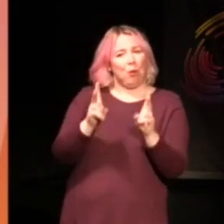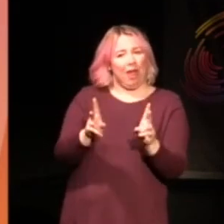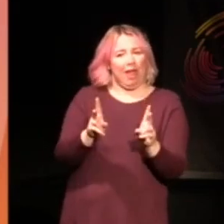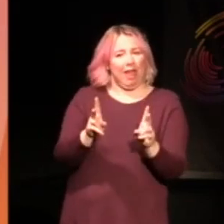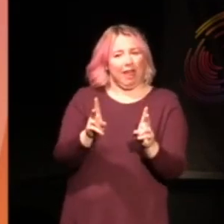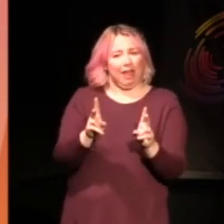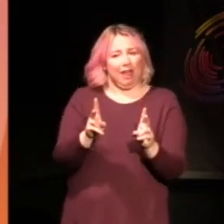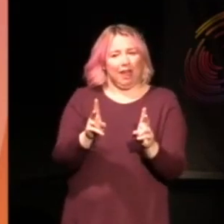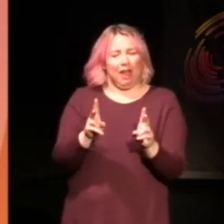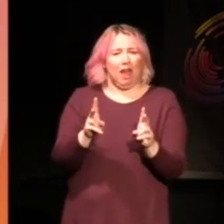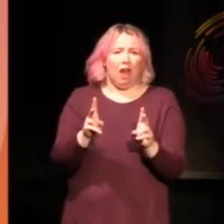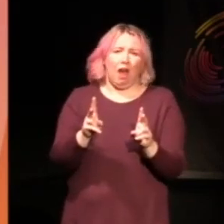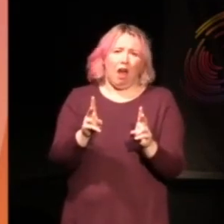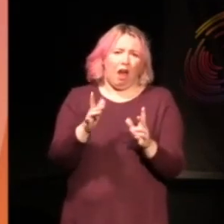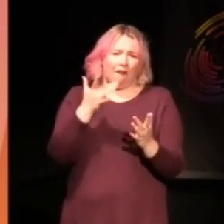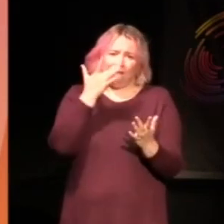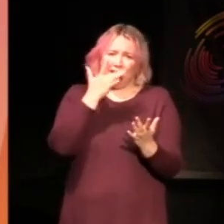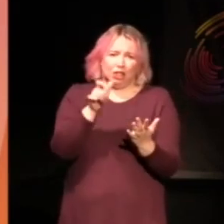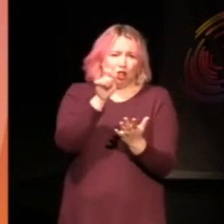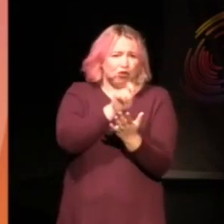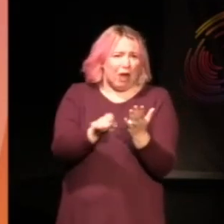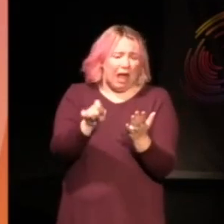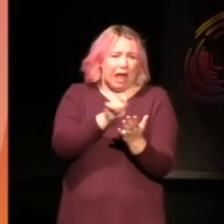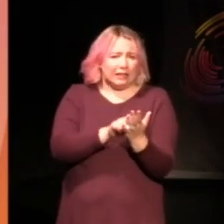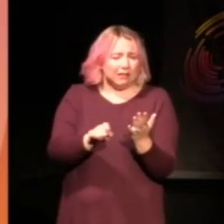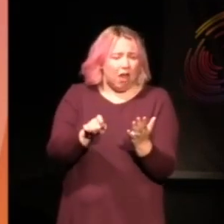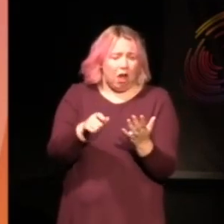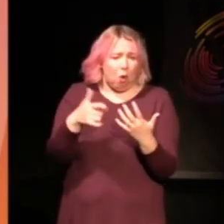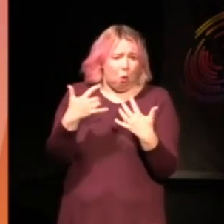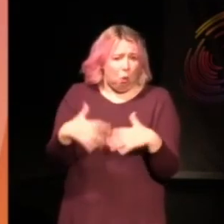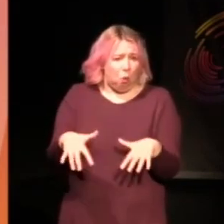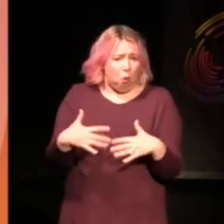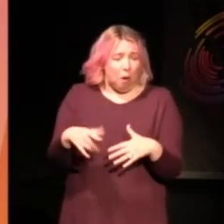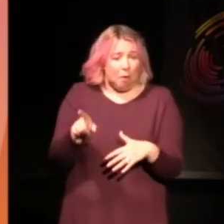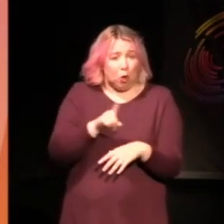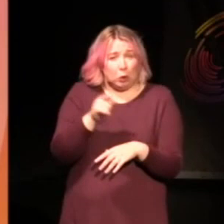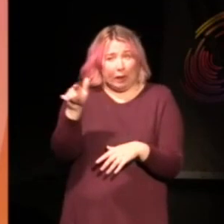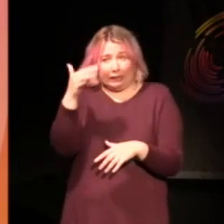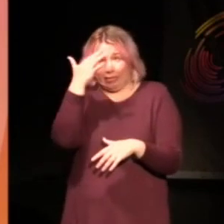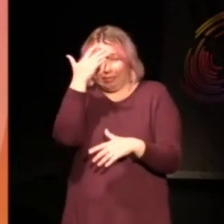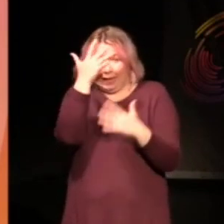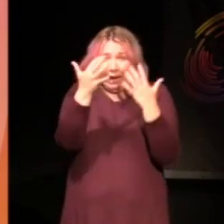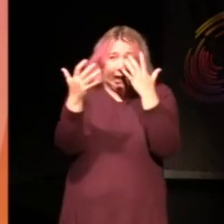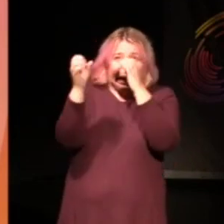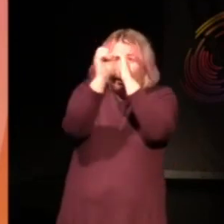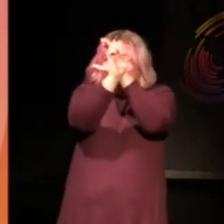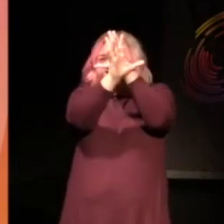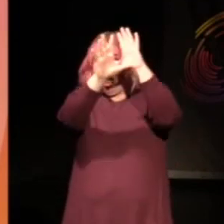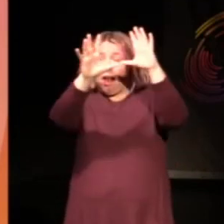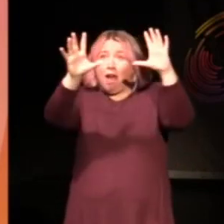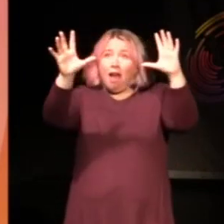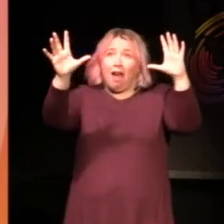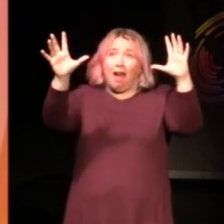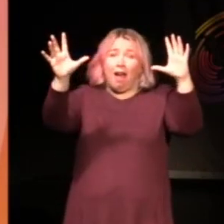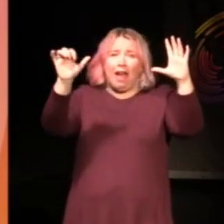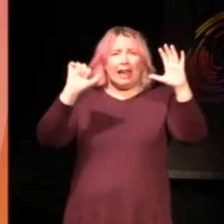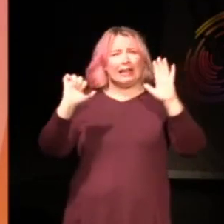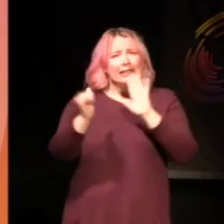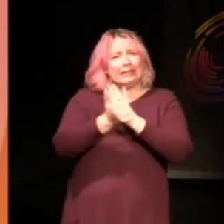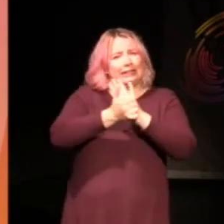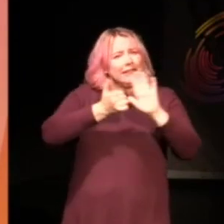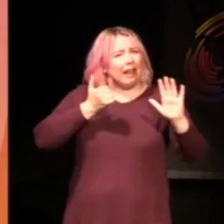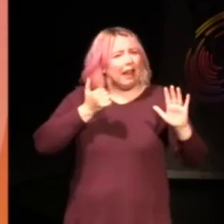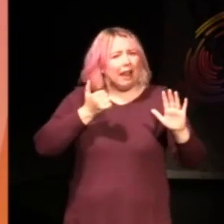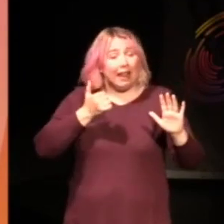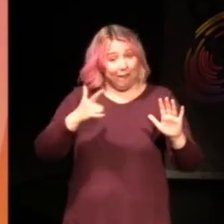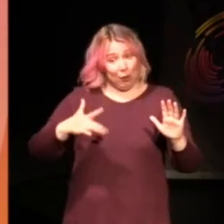course, an amazing fiction writer, but also an amazing thinker, and his ability to, I think if he